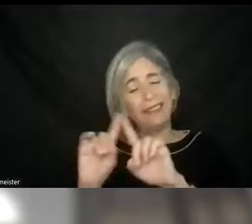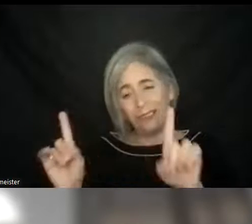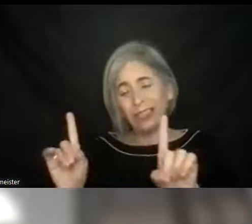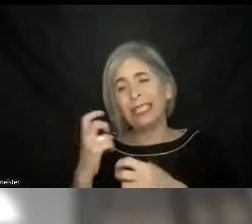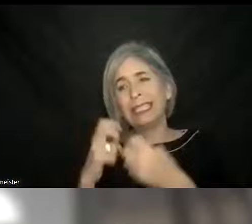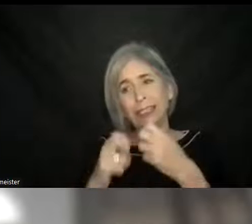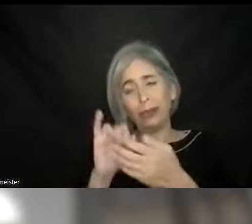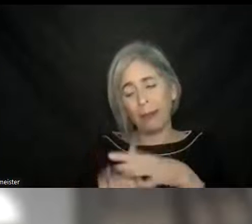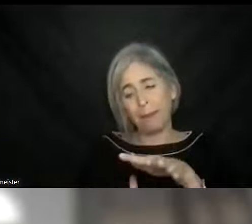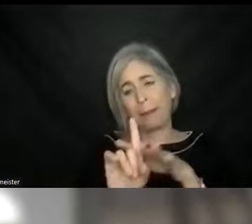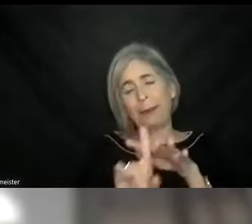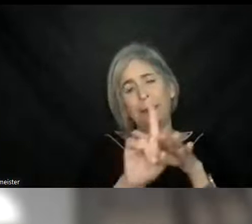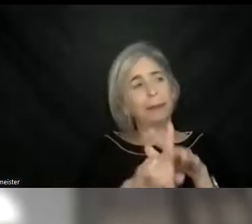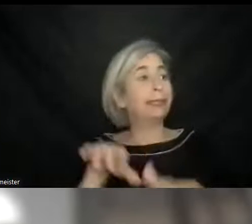issues,